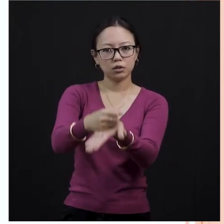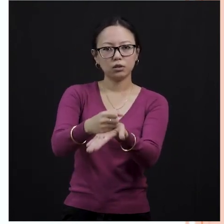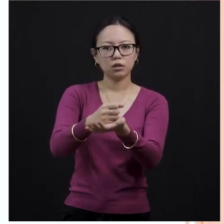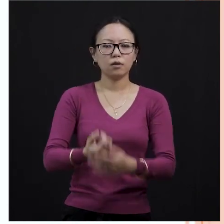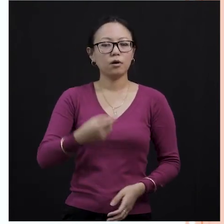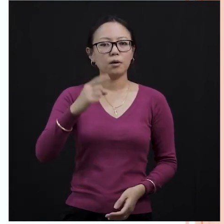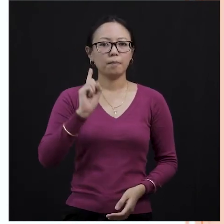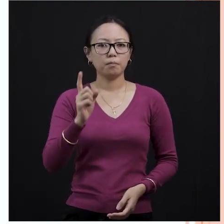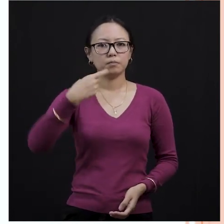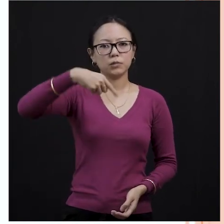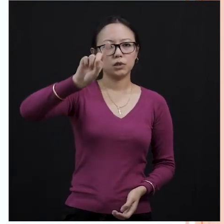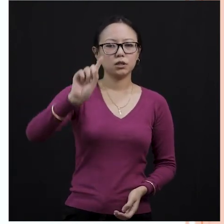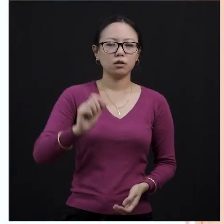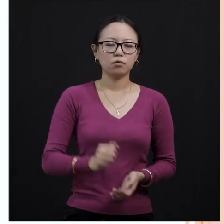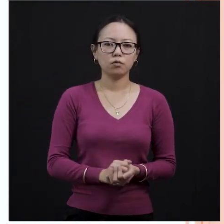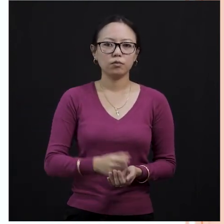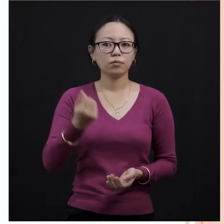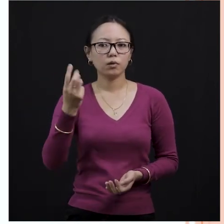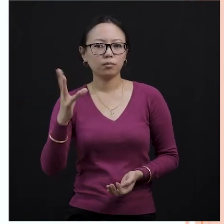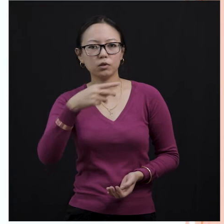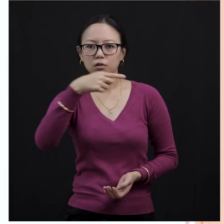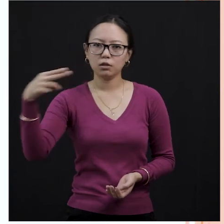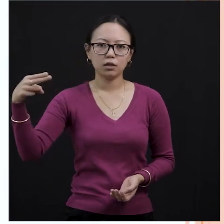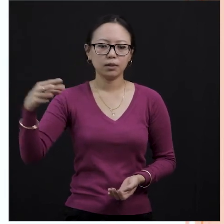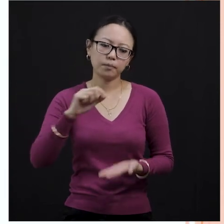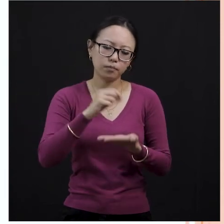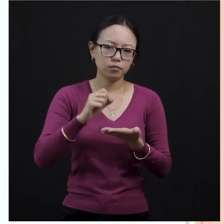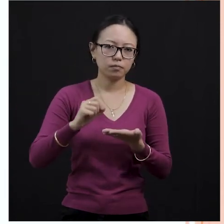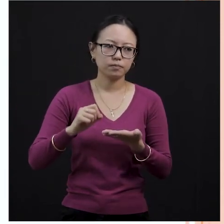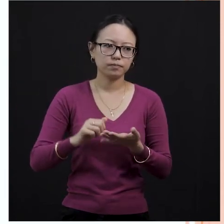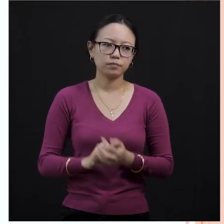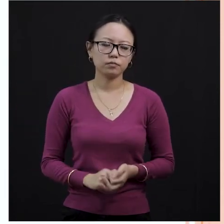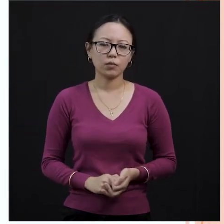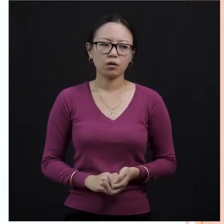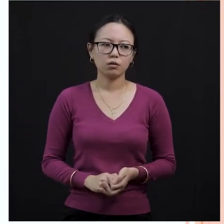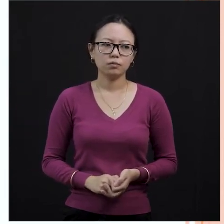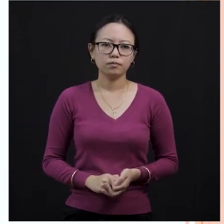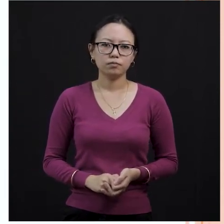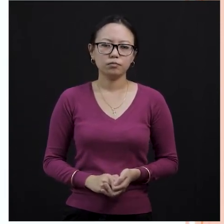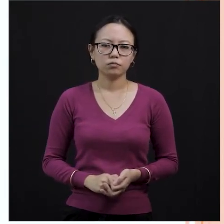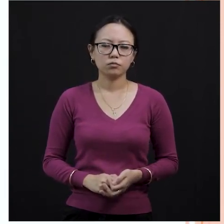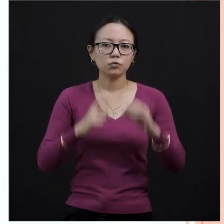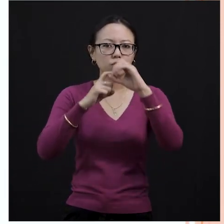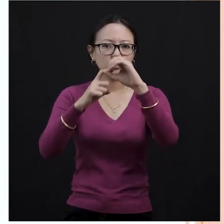So the question is write the number names